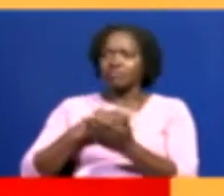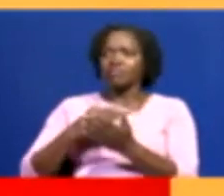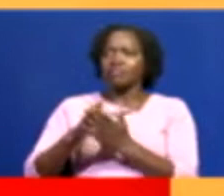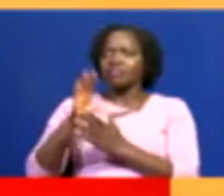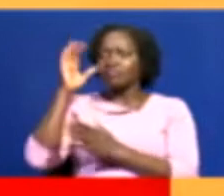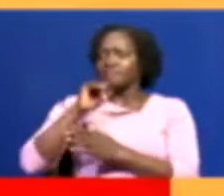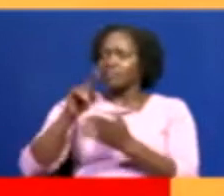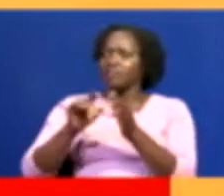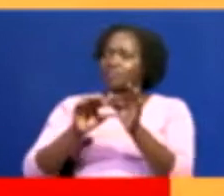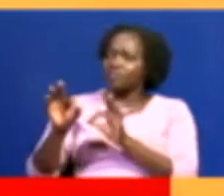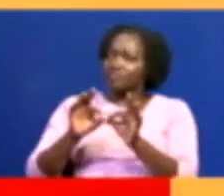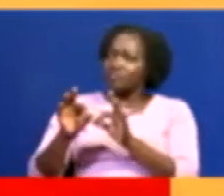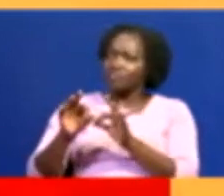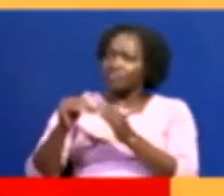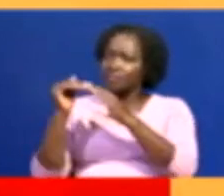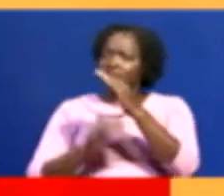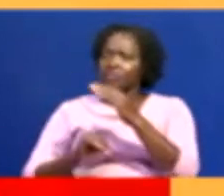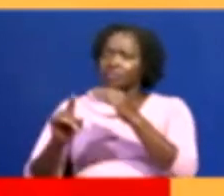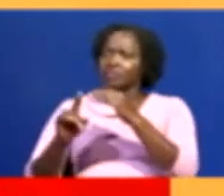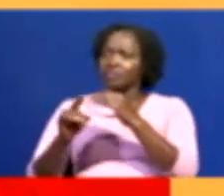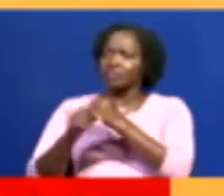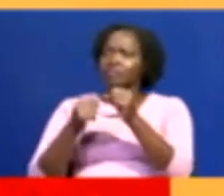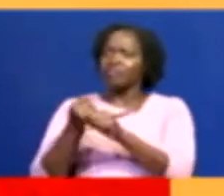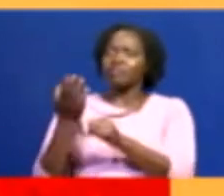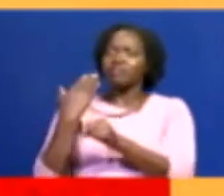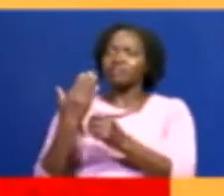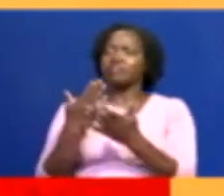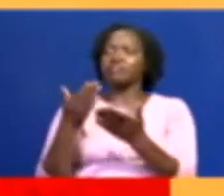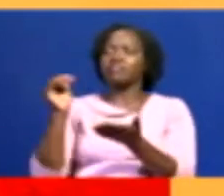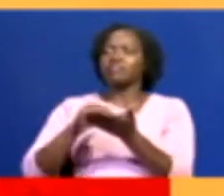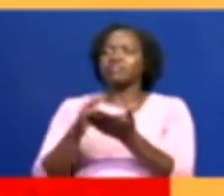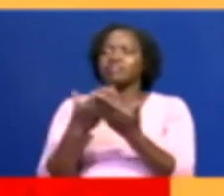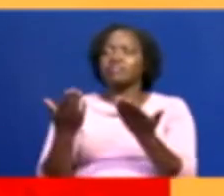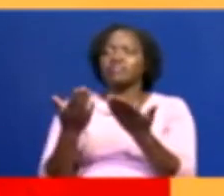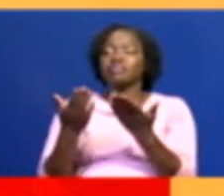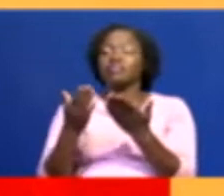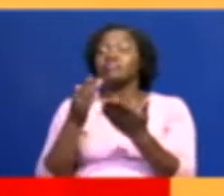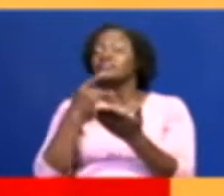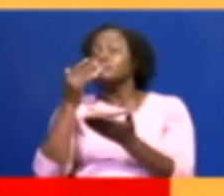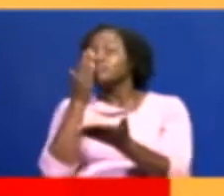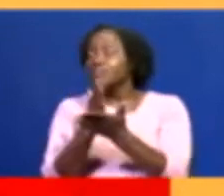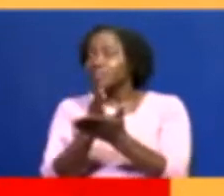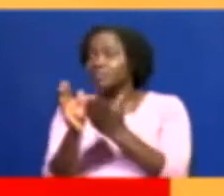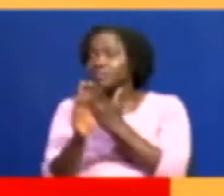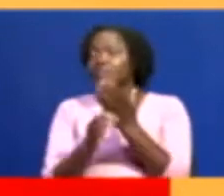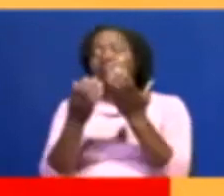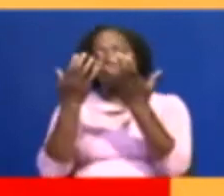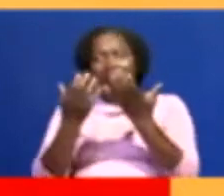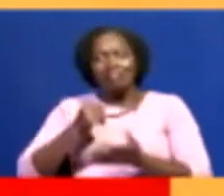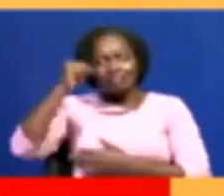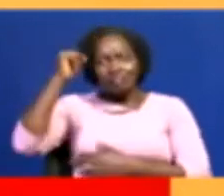was just explained less than 6 months, about a year ago, is again something that points to the reality that our country is heavily